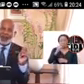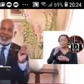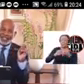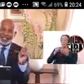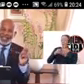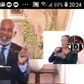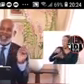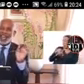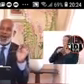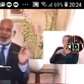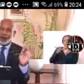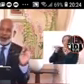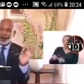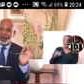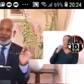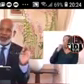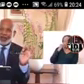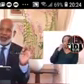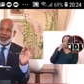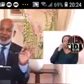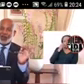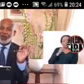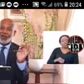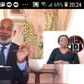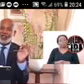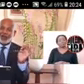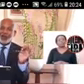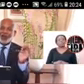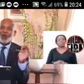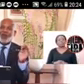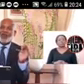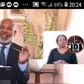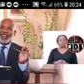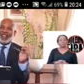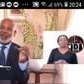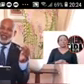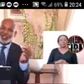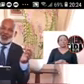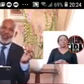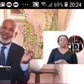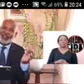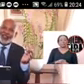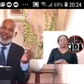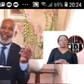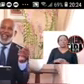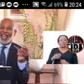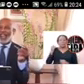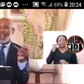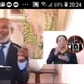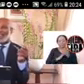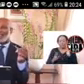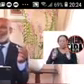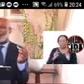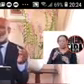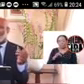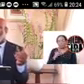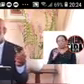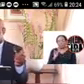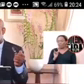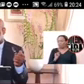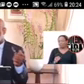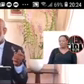are required to stay at home. So those people who felt that it was discretionary and that they